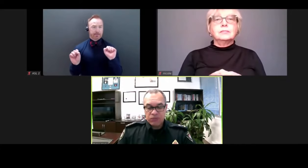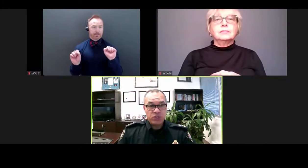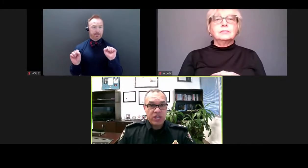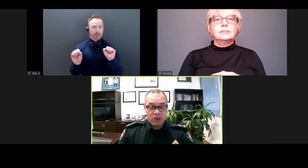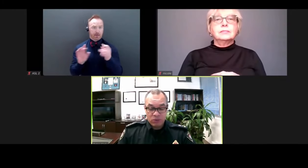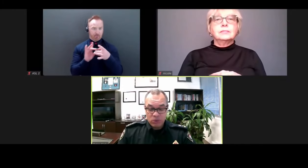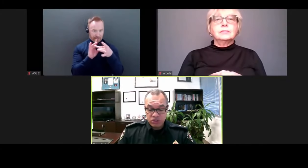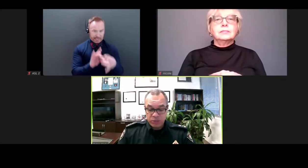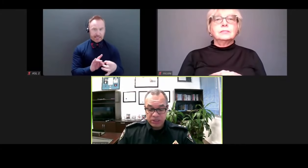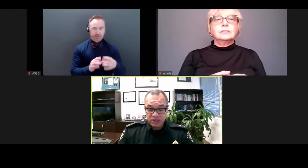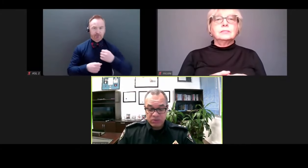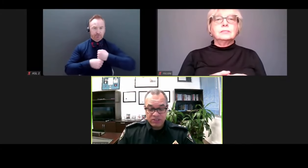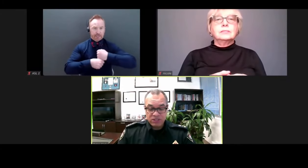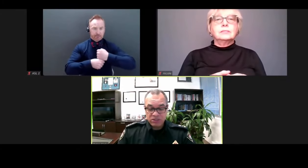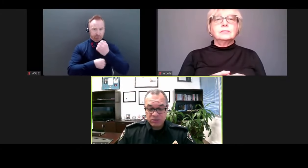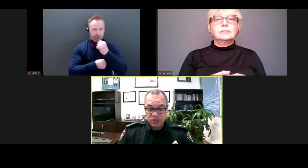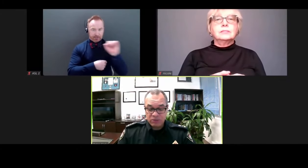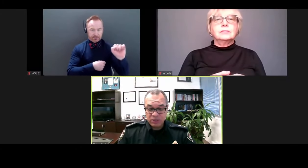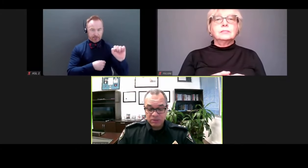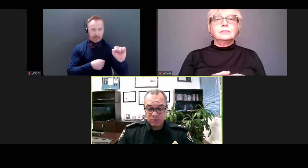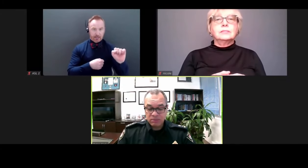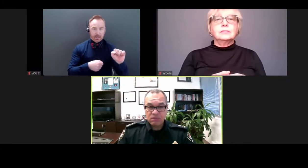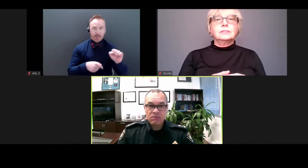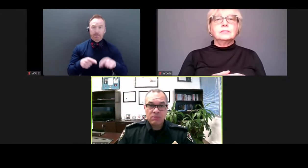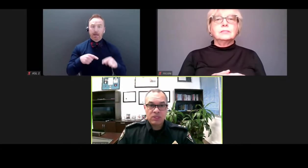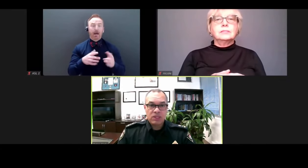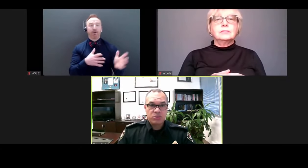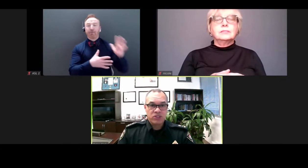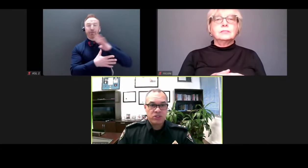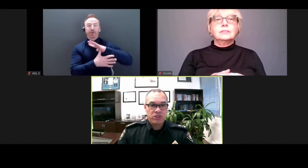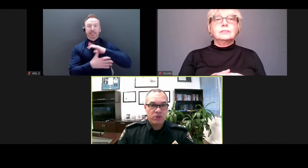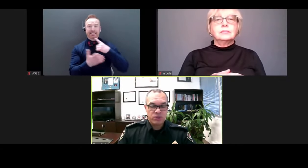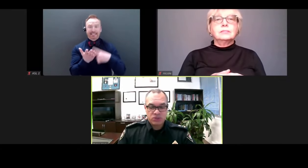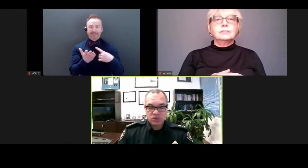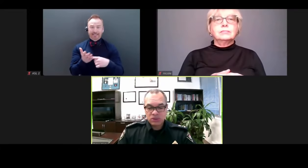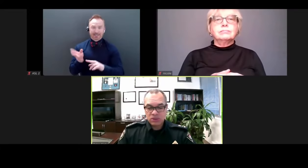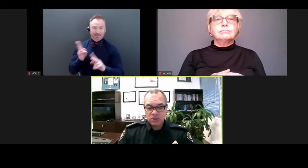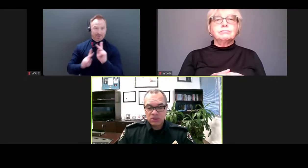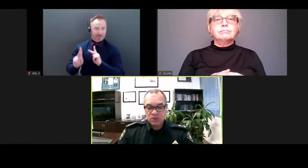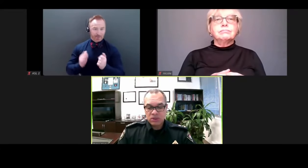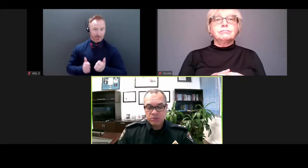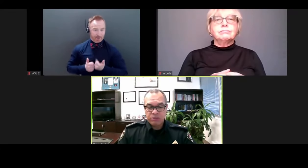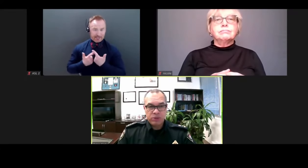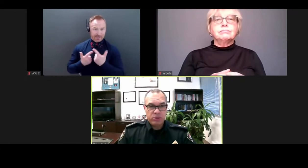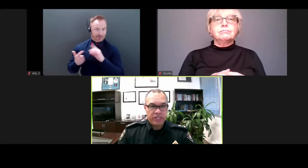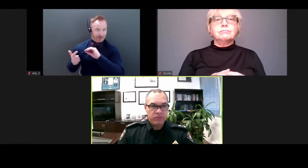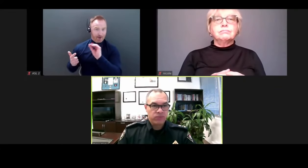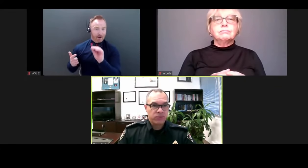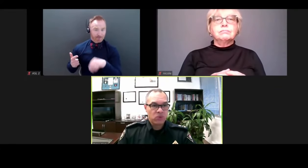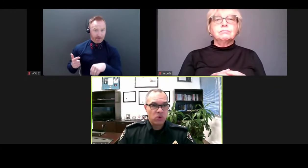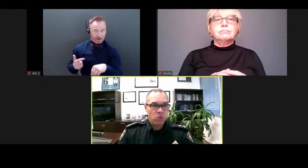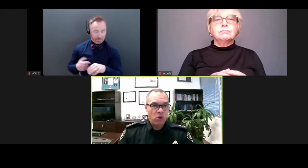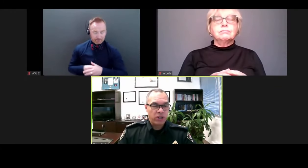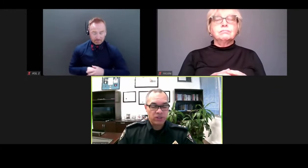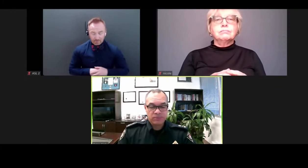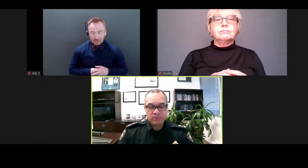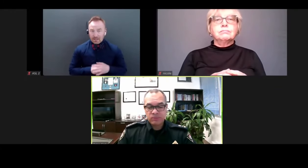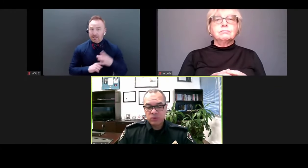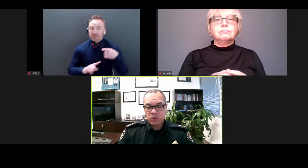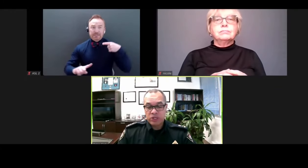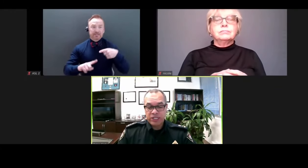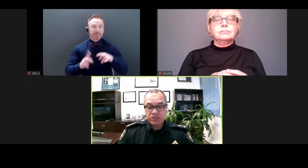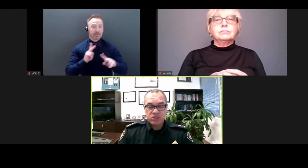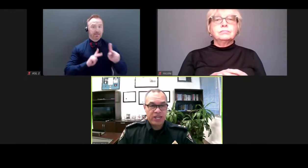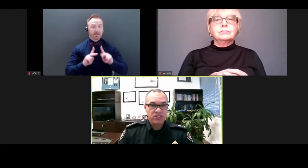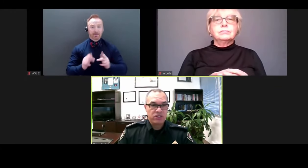I first, however, want to speak to the residents of Ottawa, especially those people who live or work